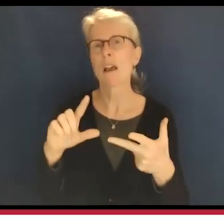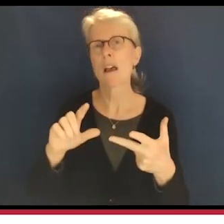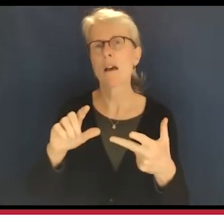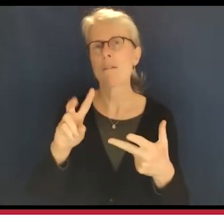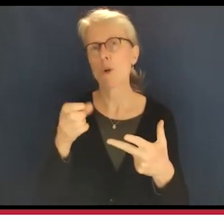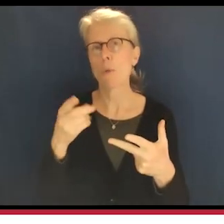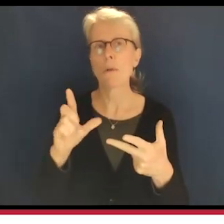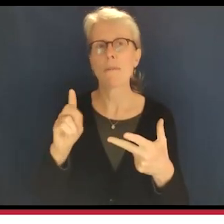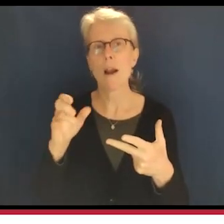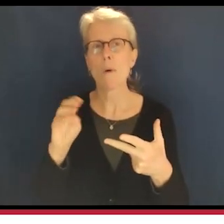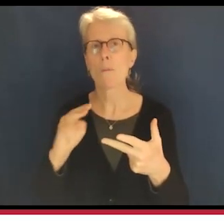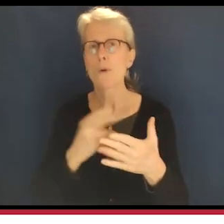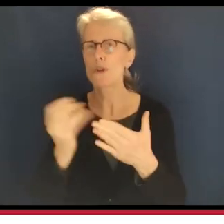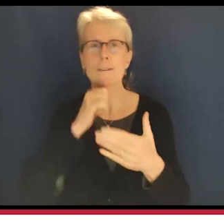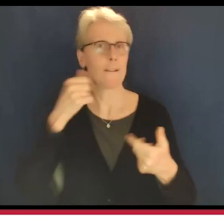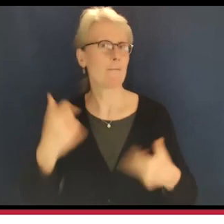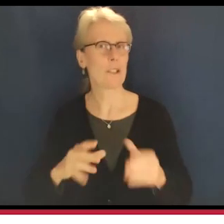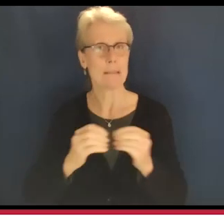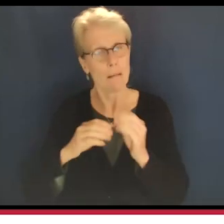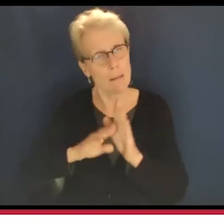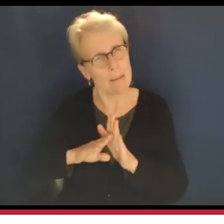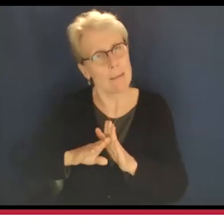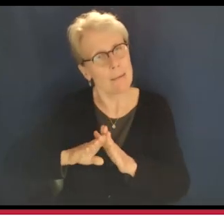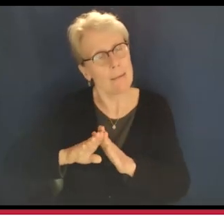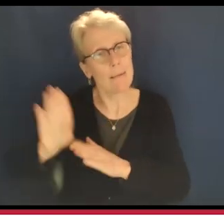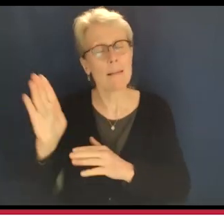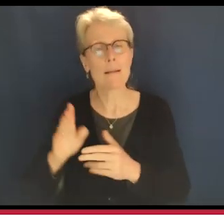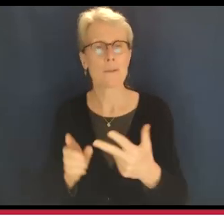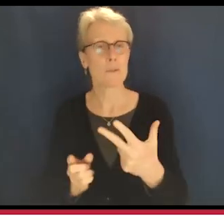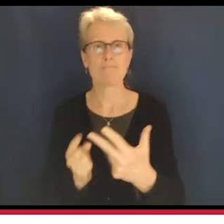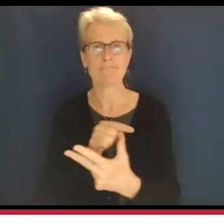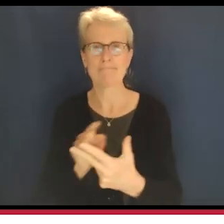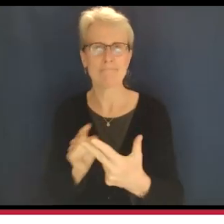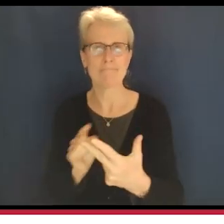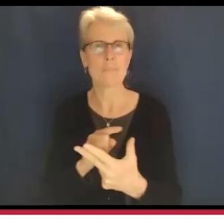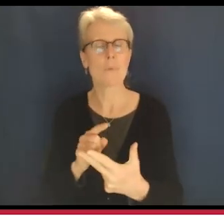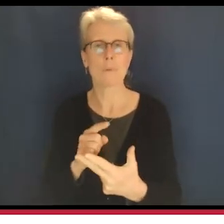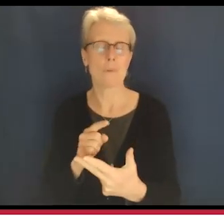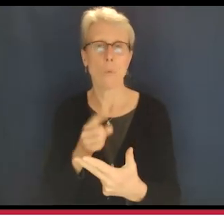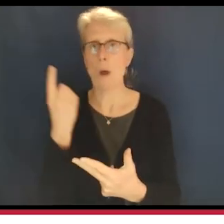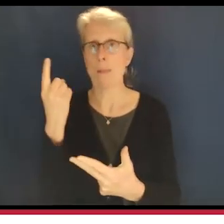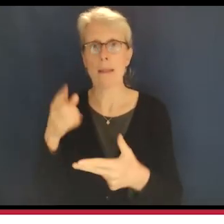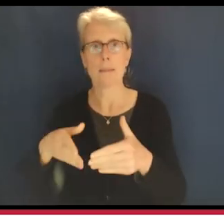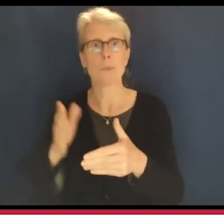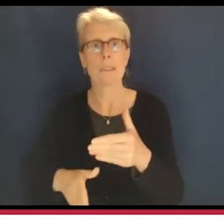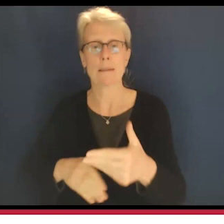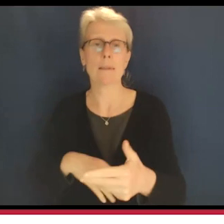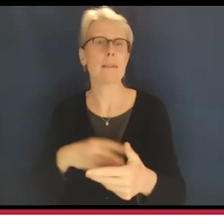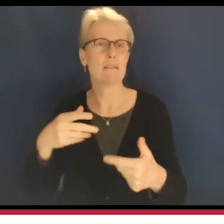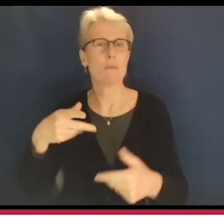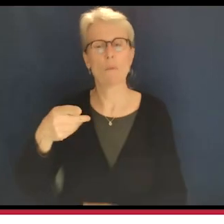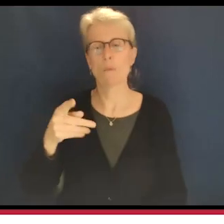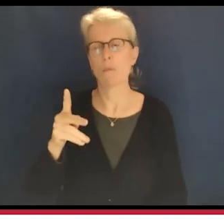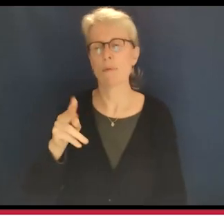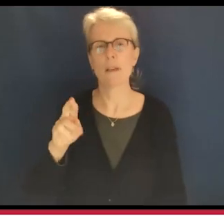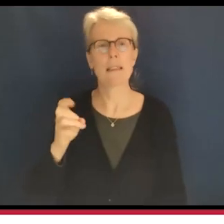developed. So the one that we know that we can sort of say the most about because it's been completed is PREDICT. So